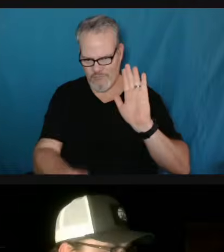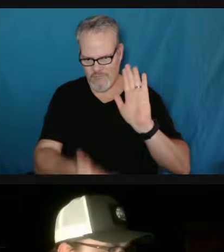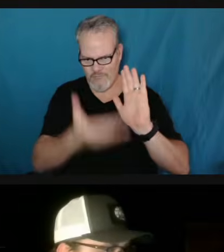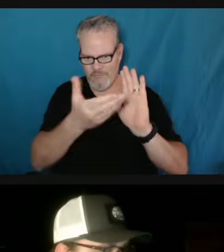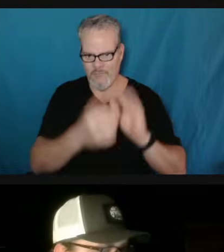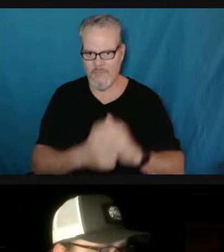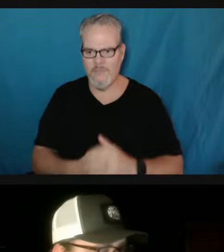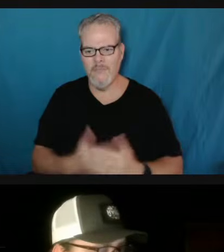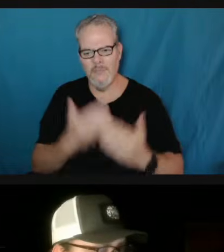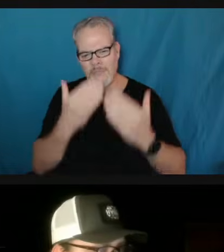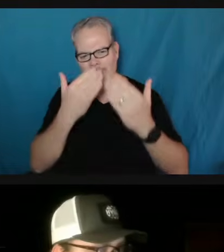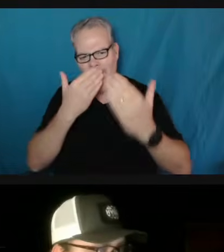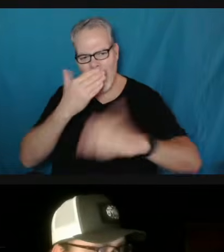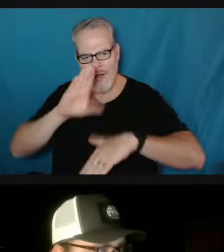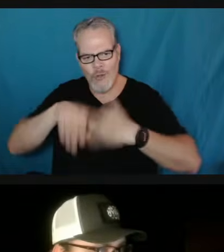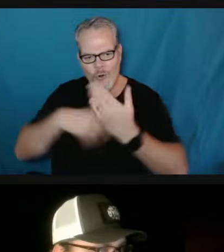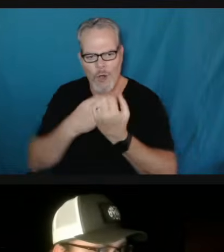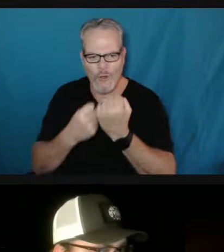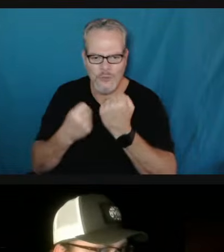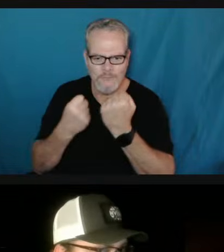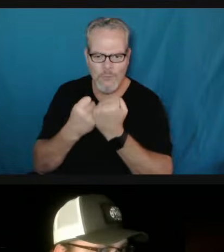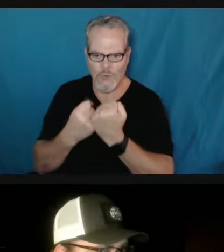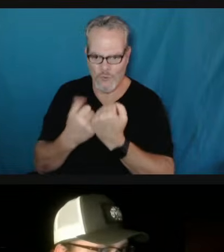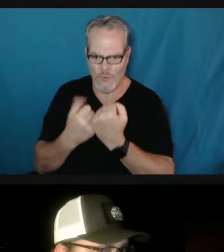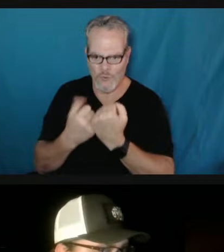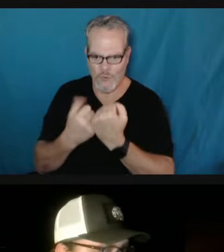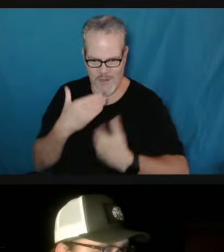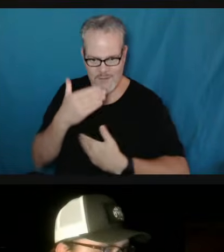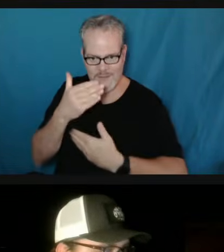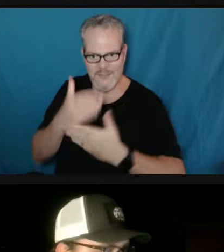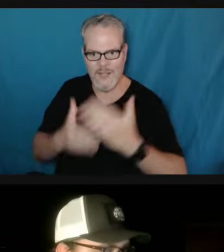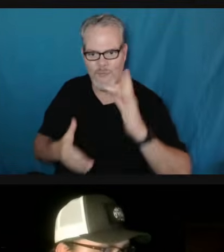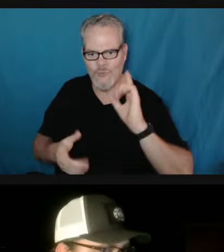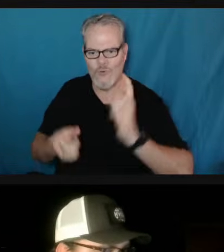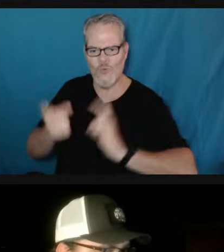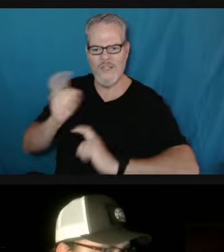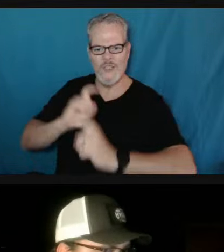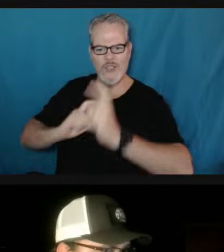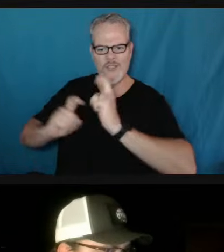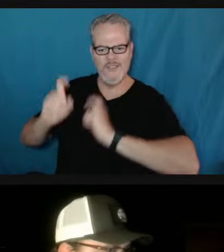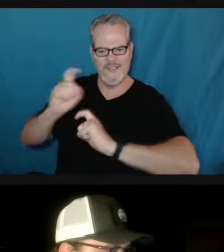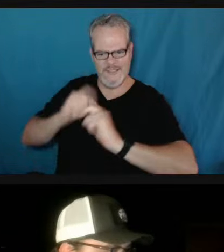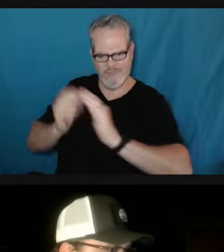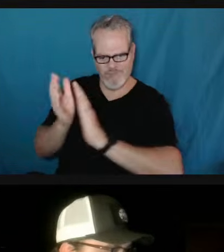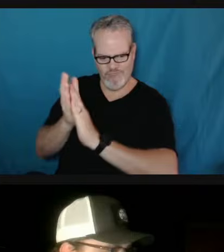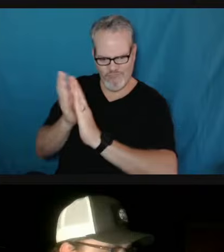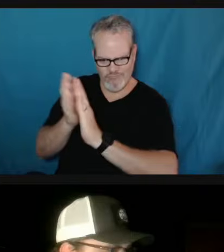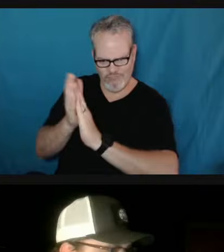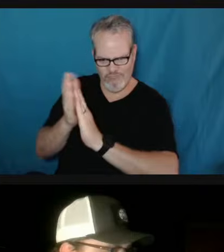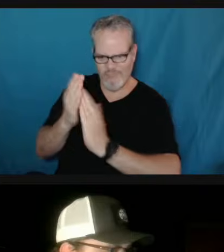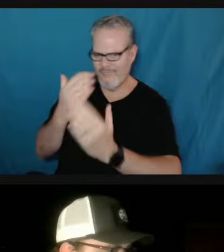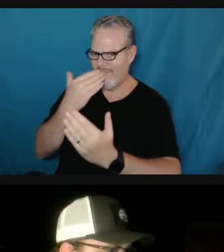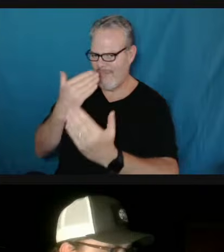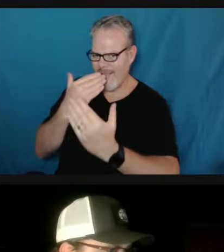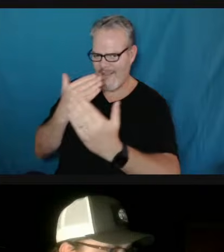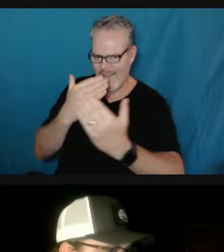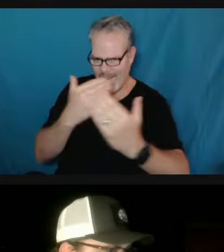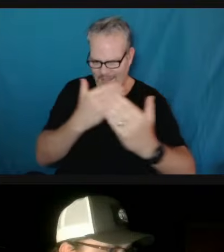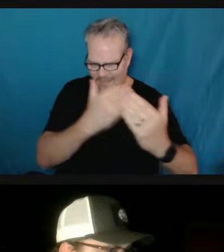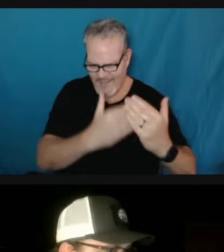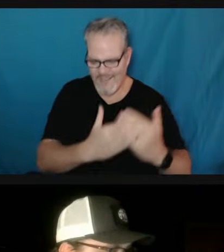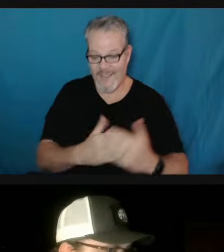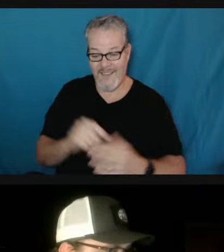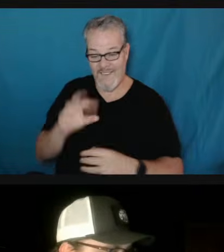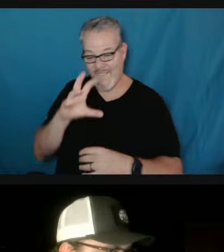So yeah, Mahalo to all your support. We did have some donations come through. Wanted to shout out those before we get in. The Mark Hardman with a